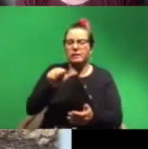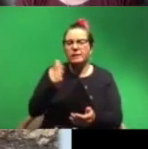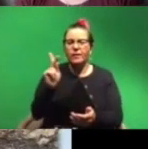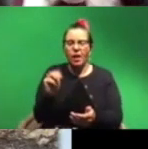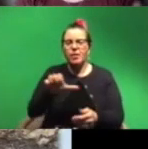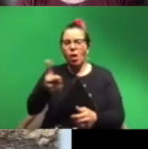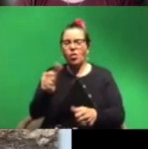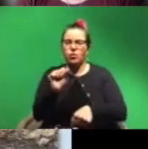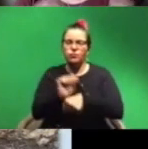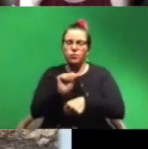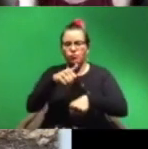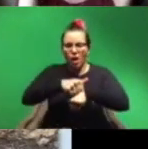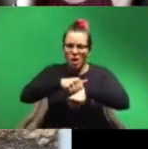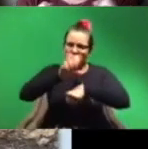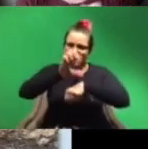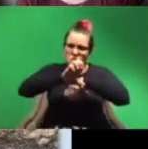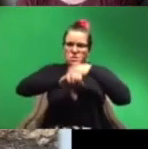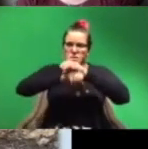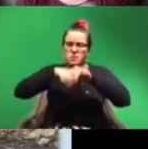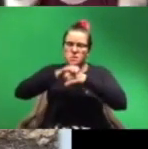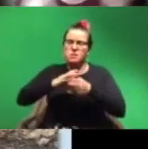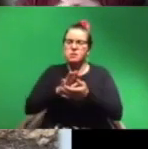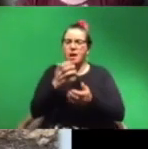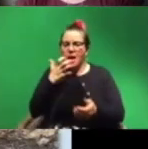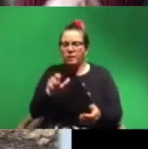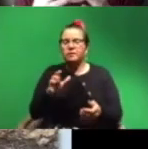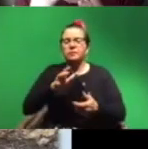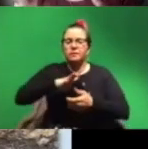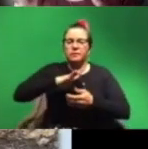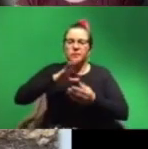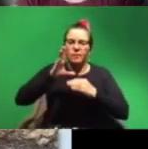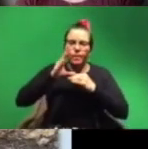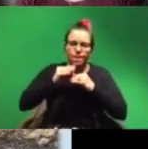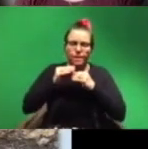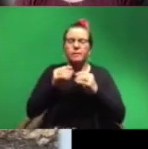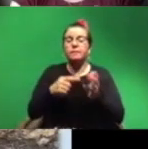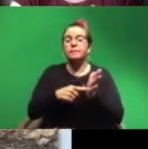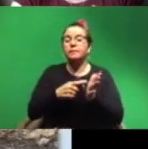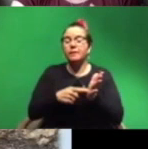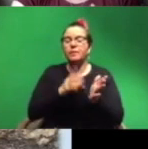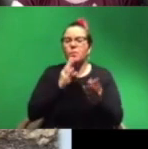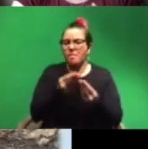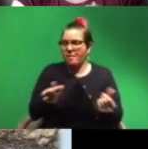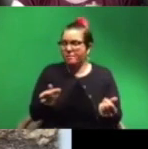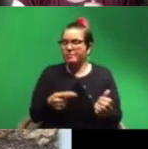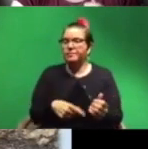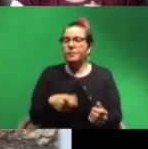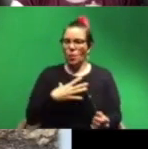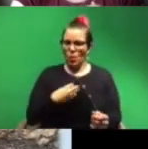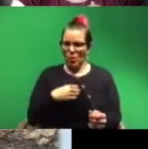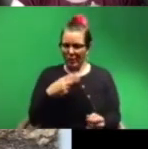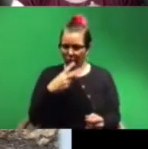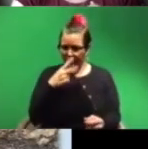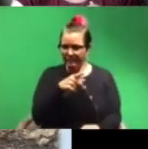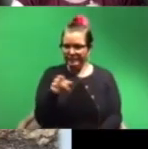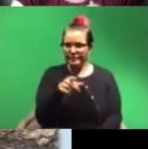rock, and they get hotter and it's really uncomfortable and they get squashed. And sometimes they can melt, and these